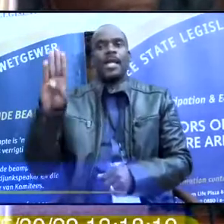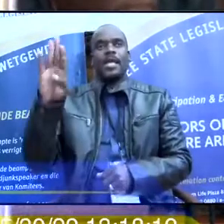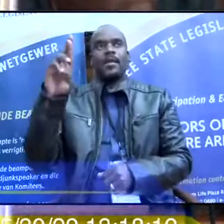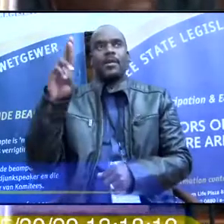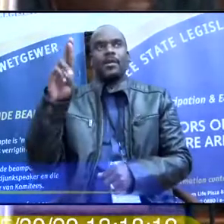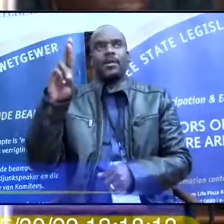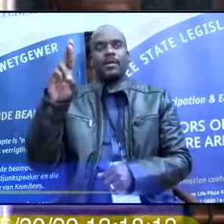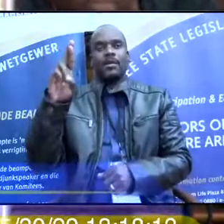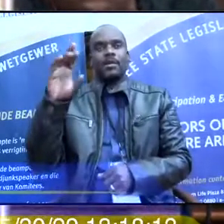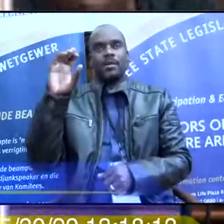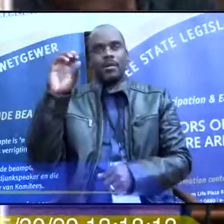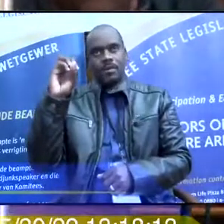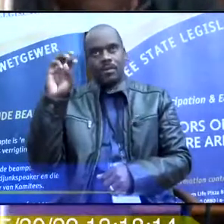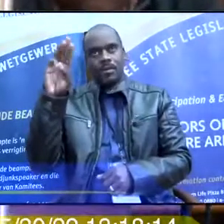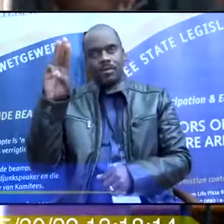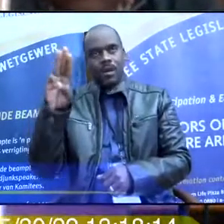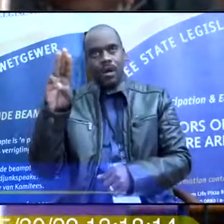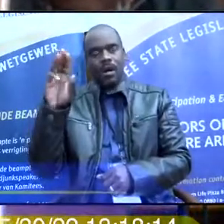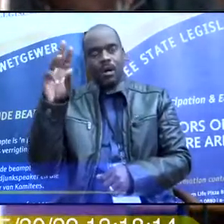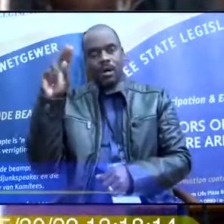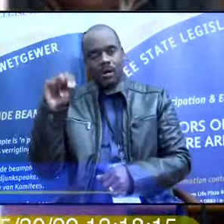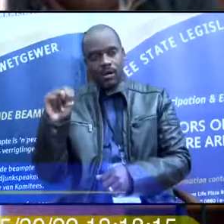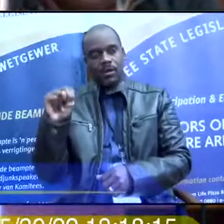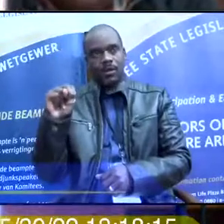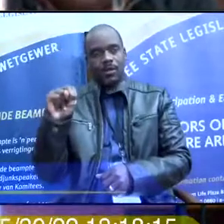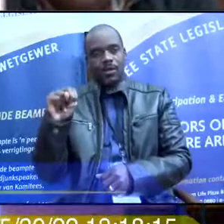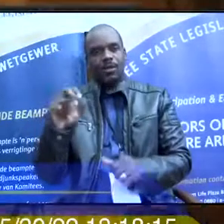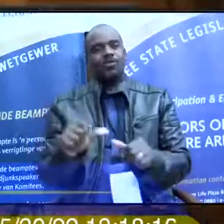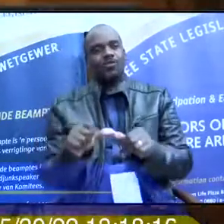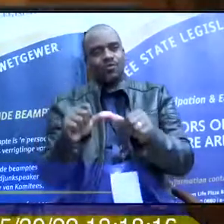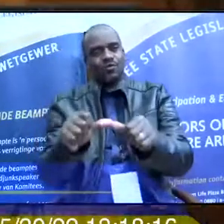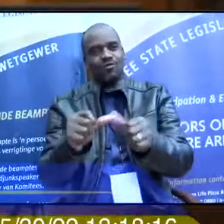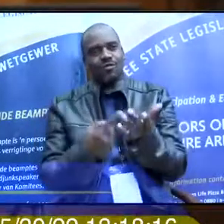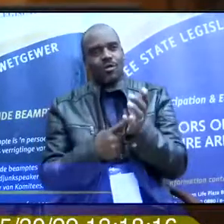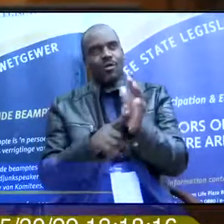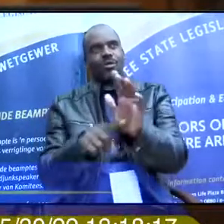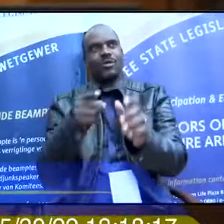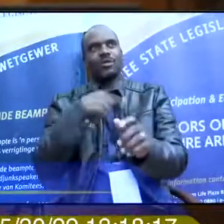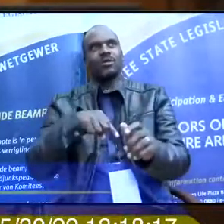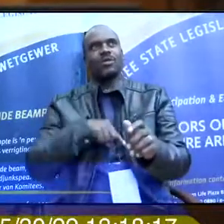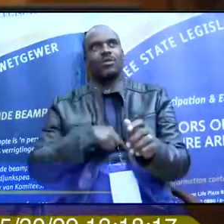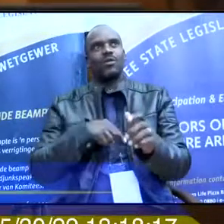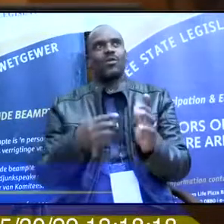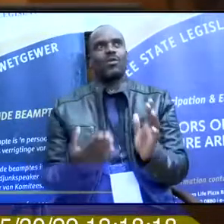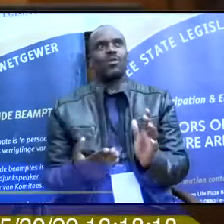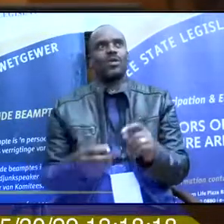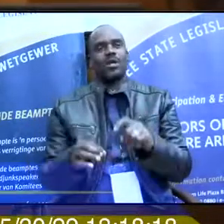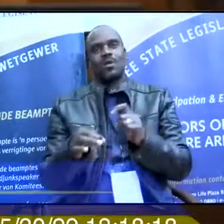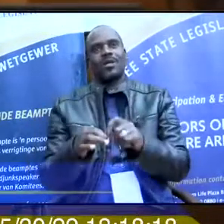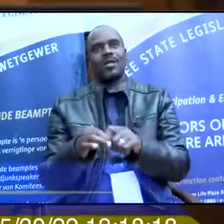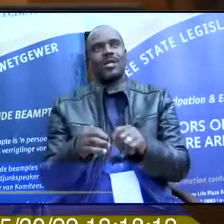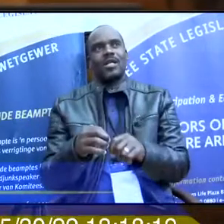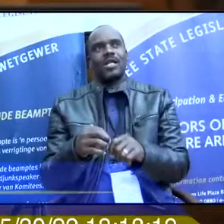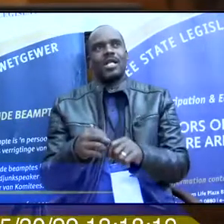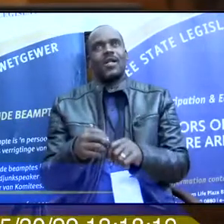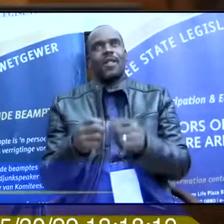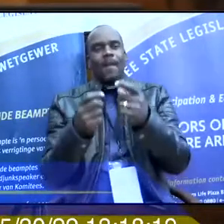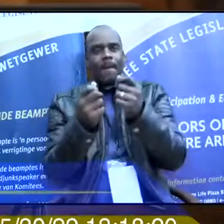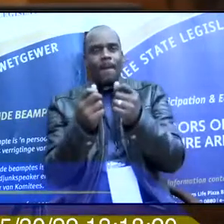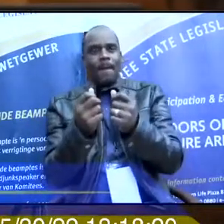you must continue to ensure that this generous spending or allocation of budget to